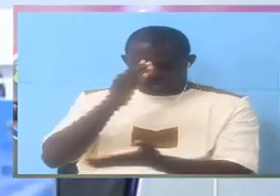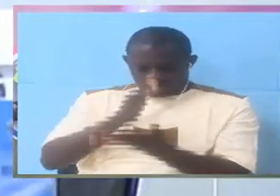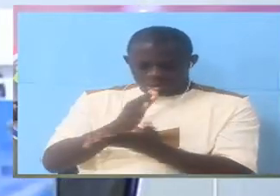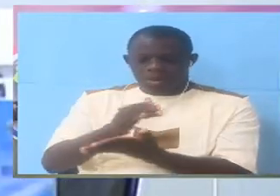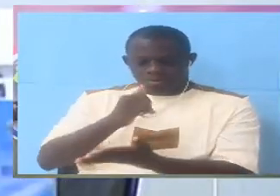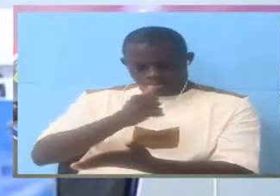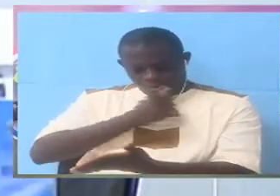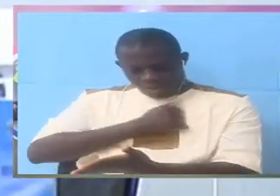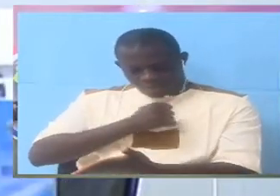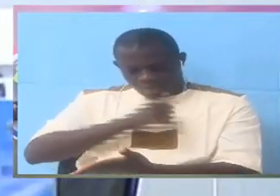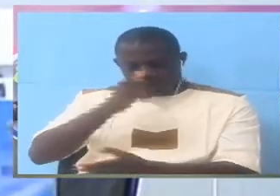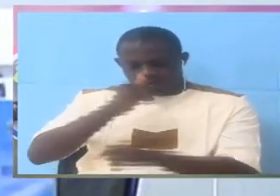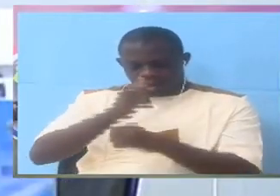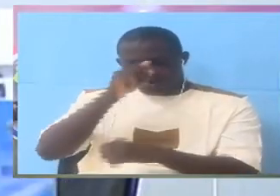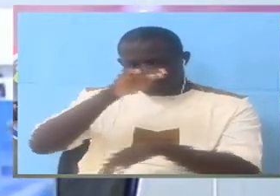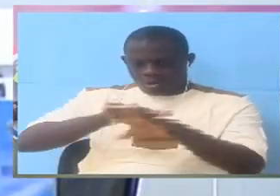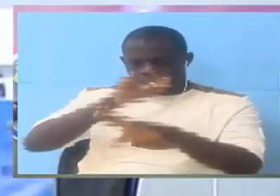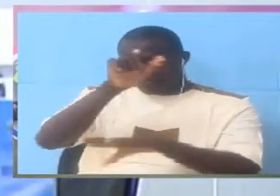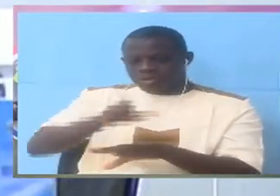threat.